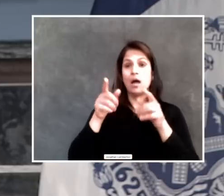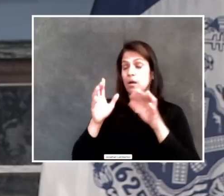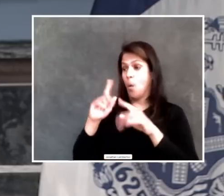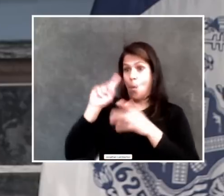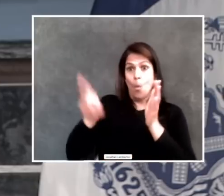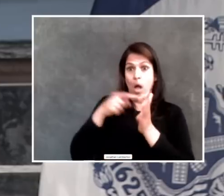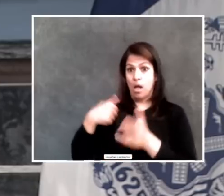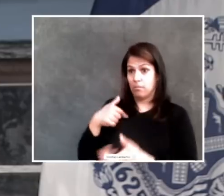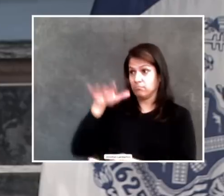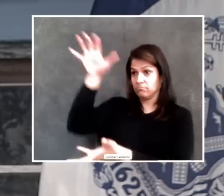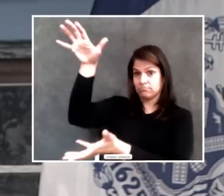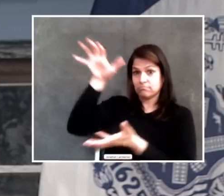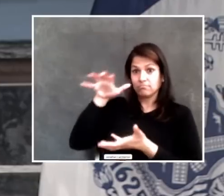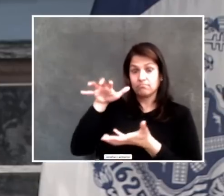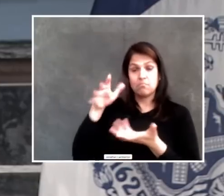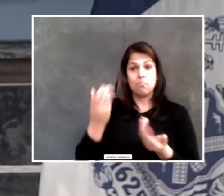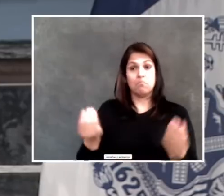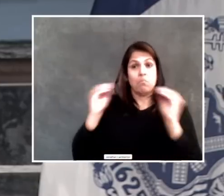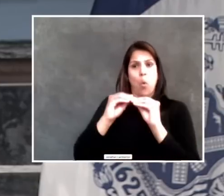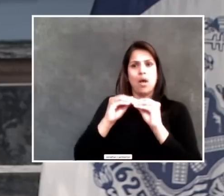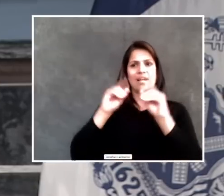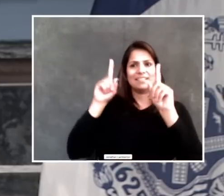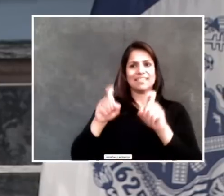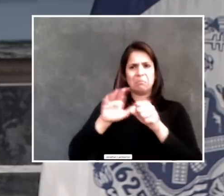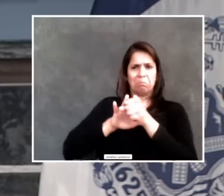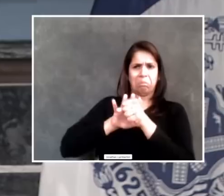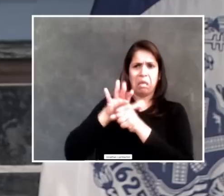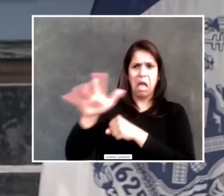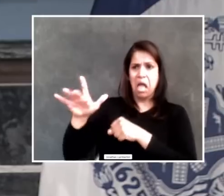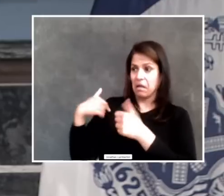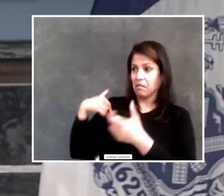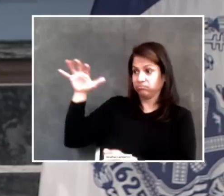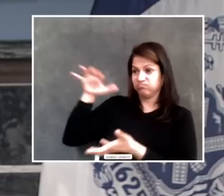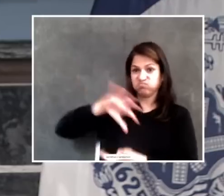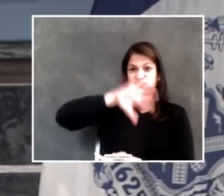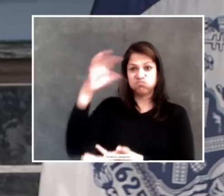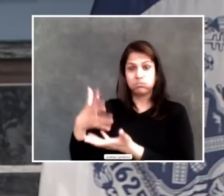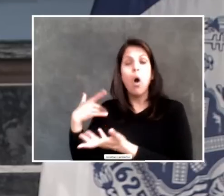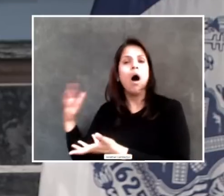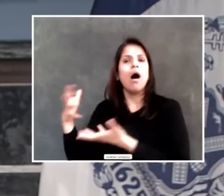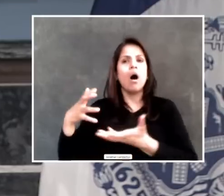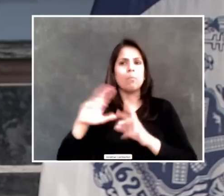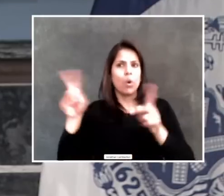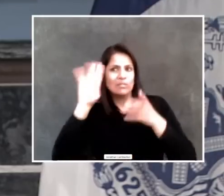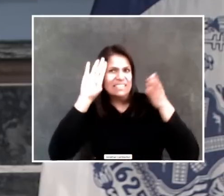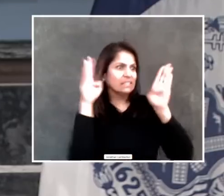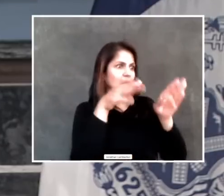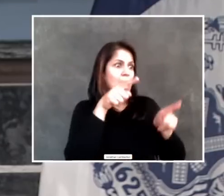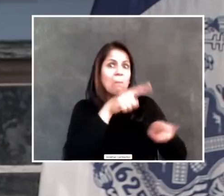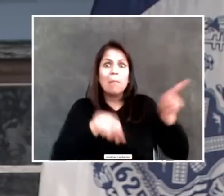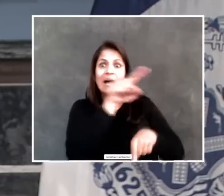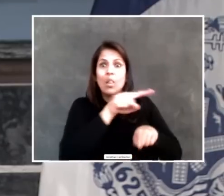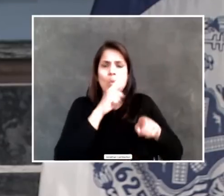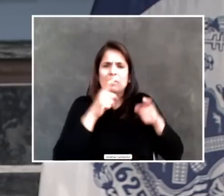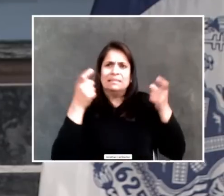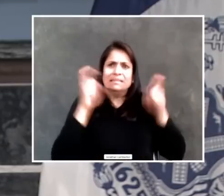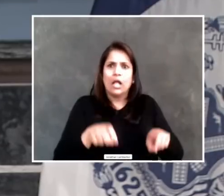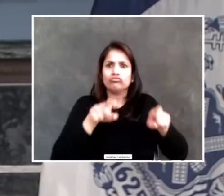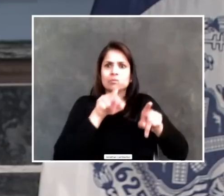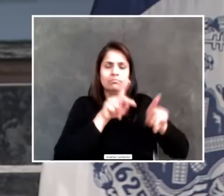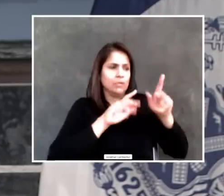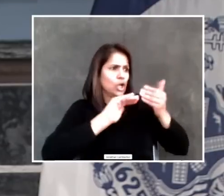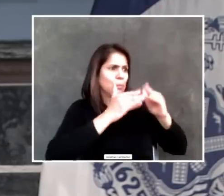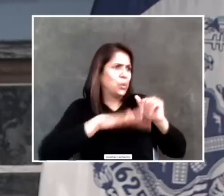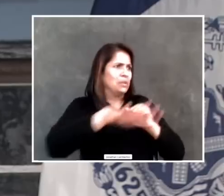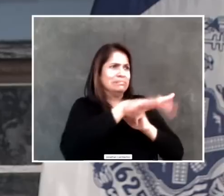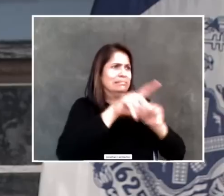one question, and I commend you, is not to see testing as a false idol. Testing is one part of the equation. It's